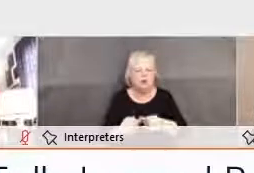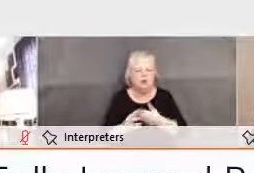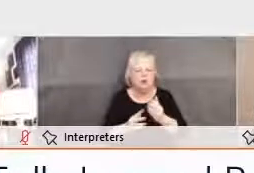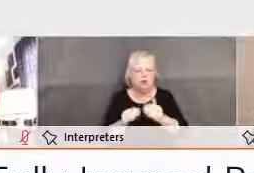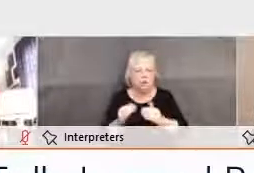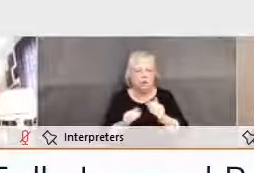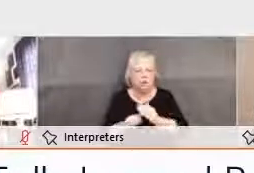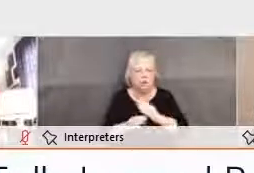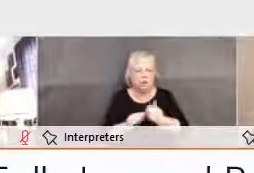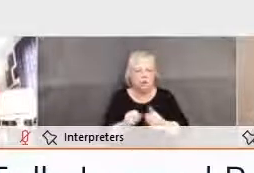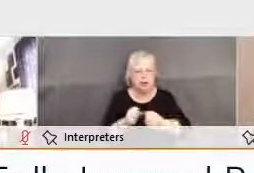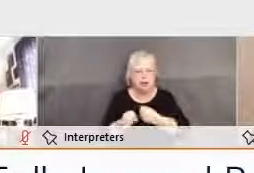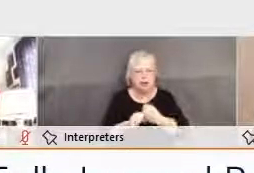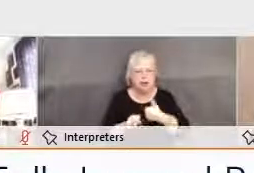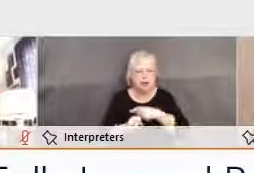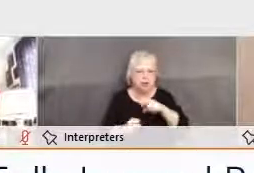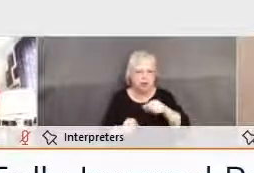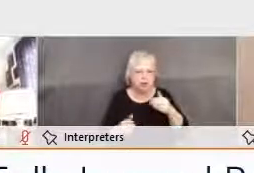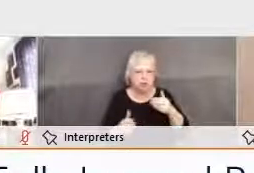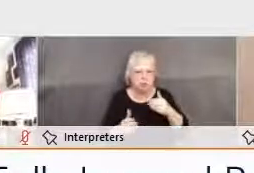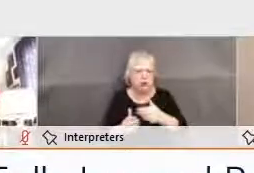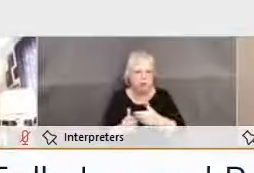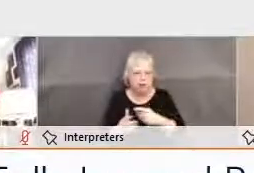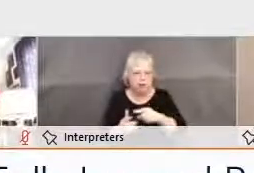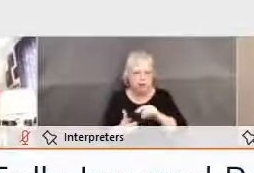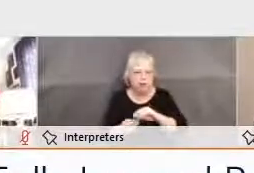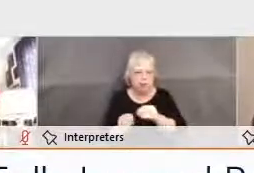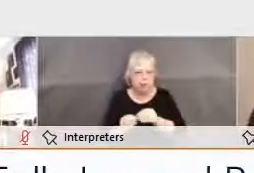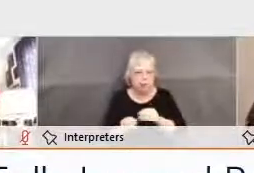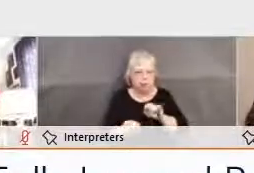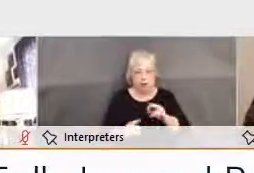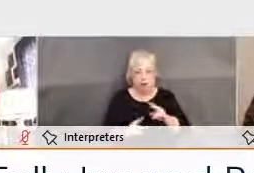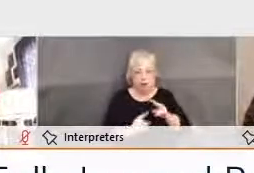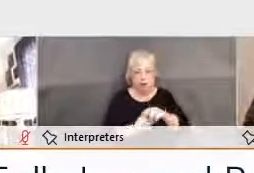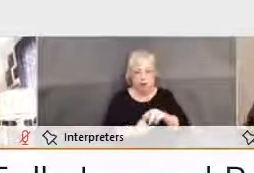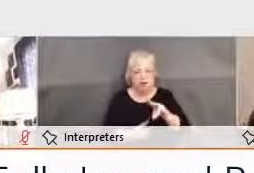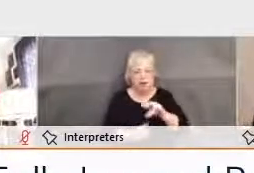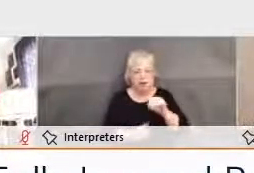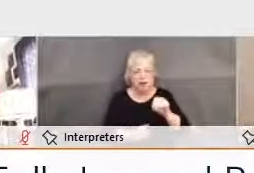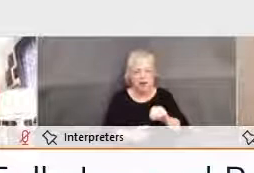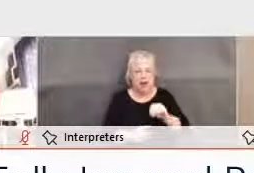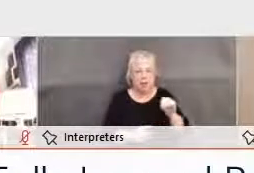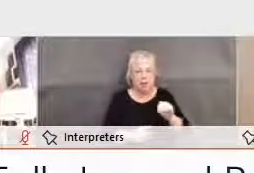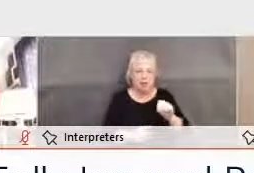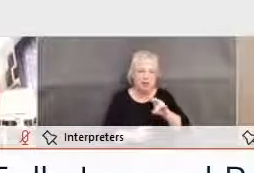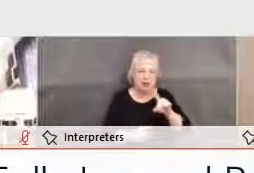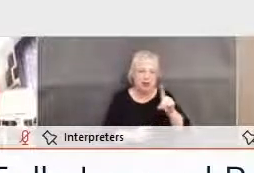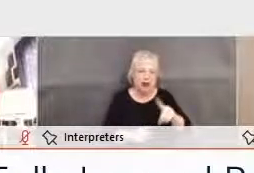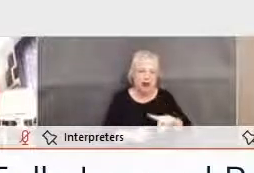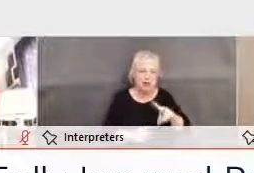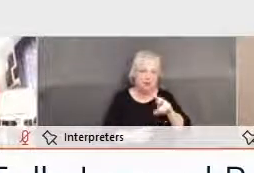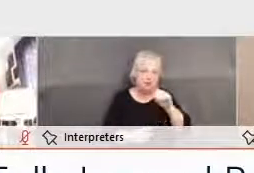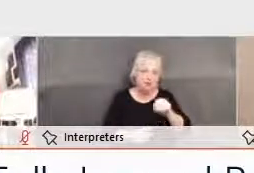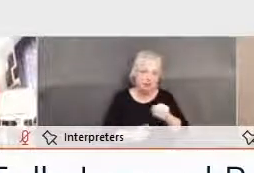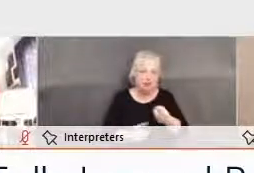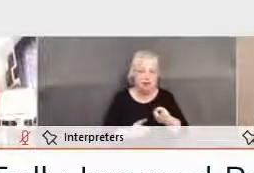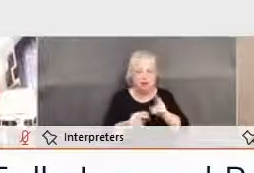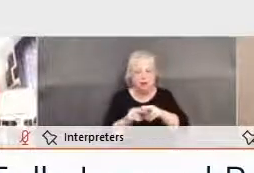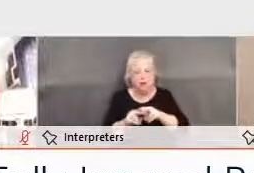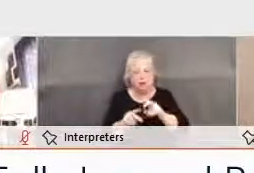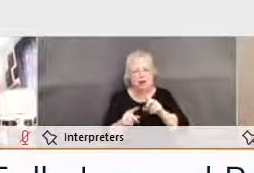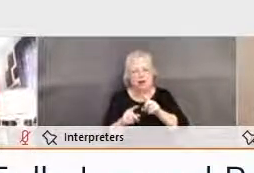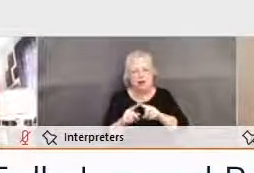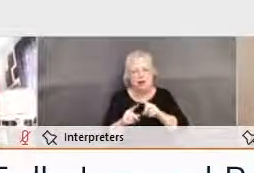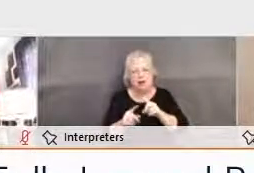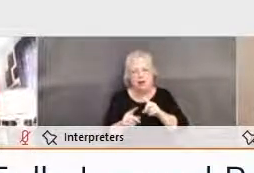number. If I apply a 7.5% renewal increase to that, that increases the total gross premium to the City of